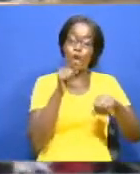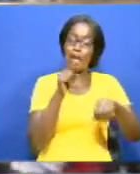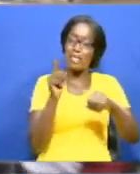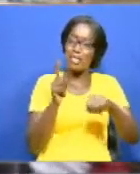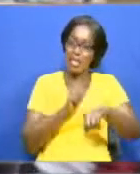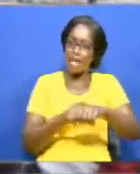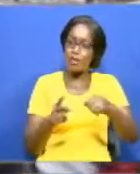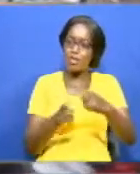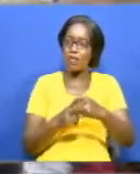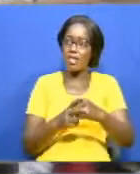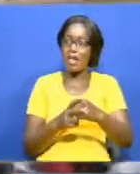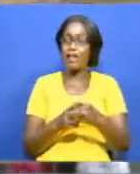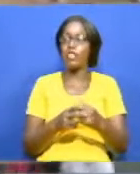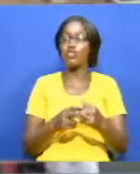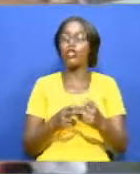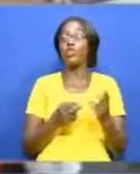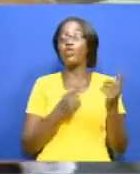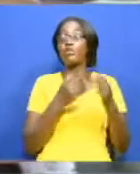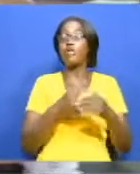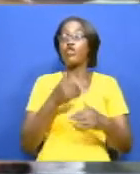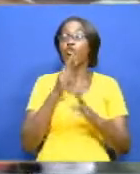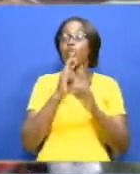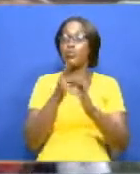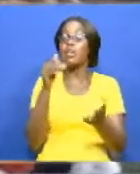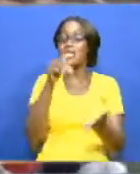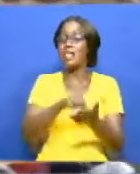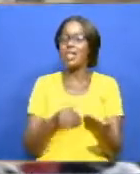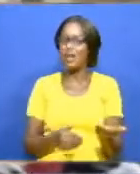you expect to report on the other next day.